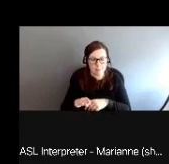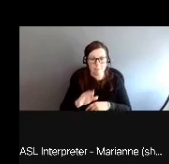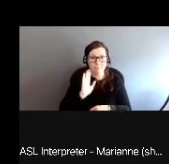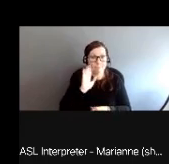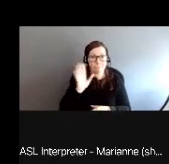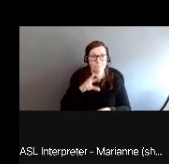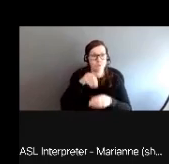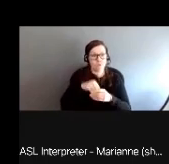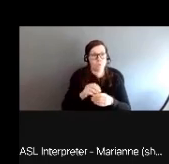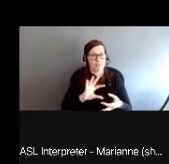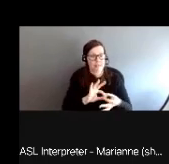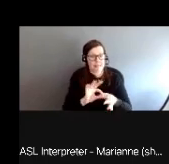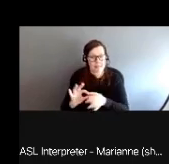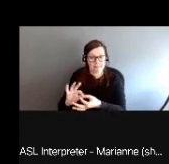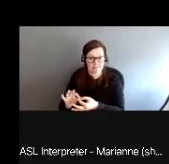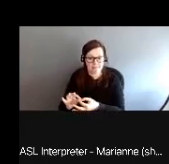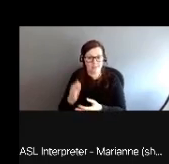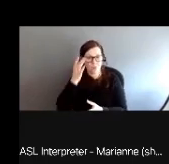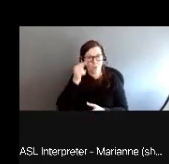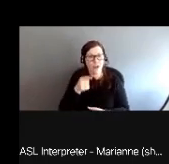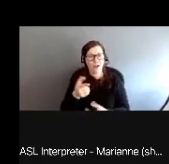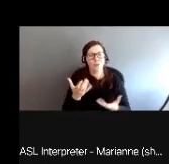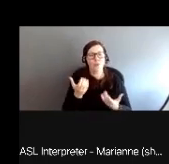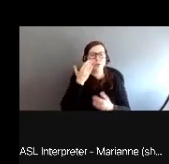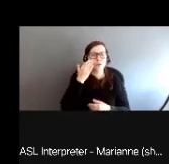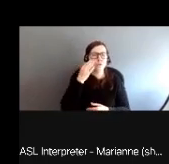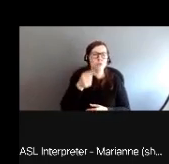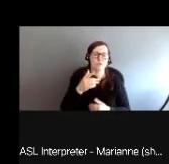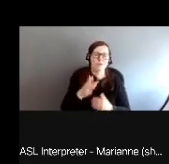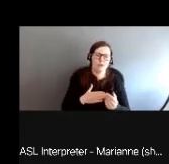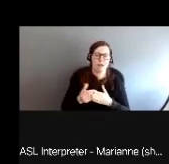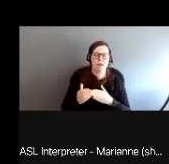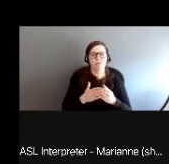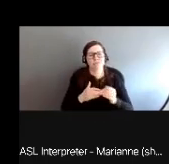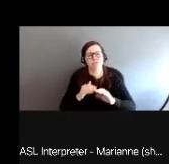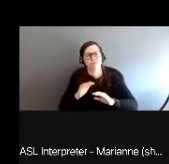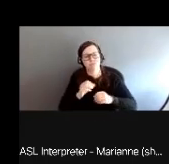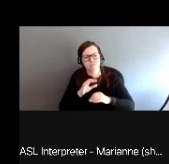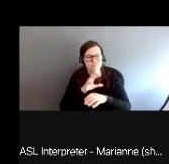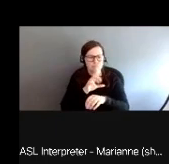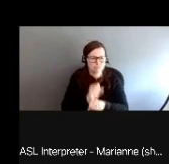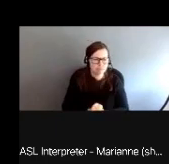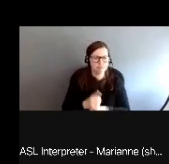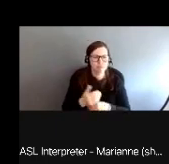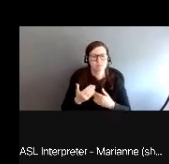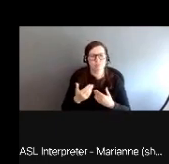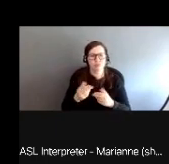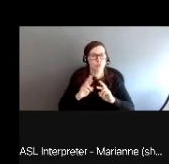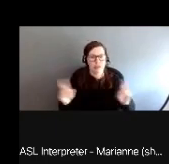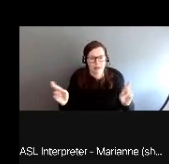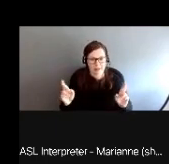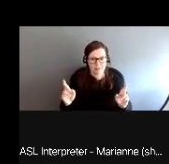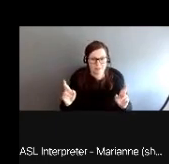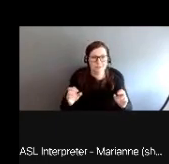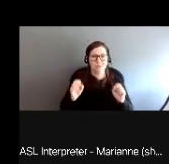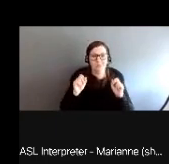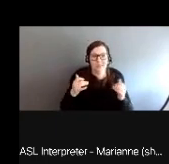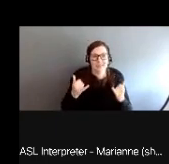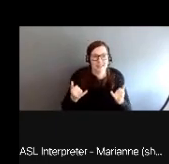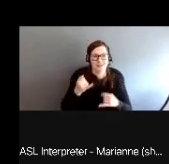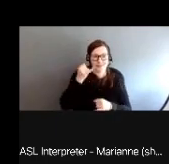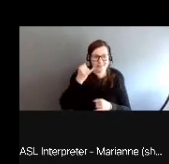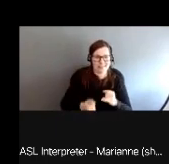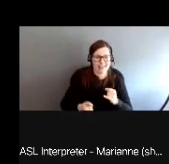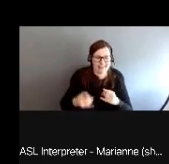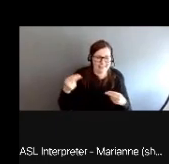make sure you're comfortable and you can review them at your own time as well. And with that, I think we can move to the last slide, which is